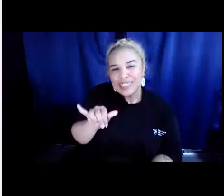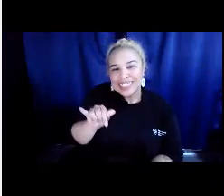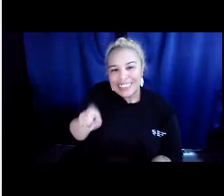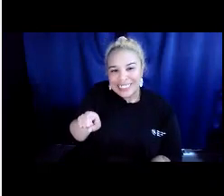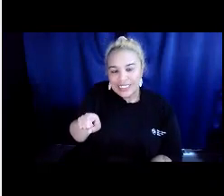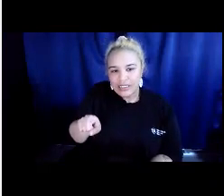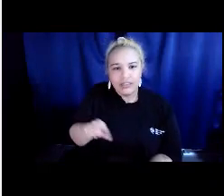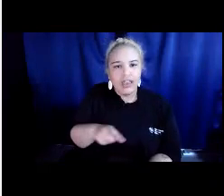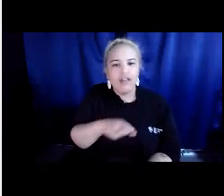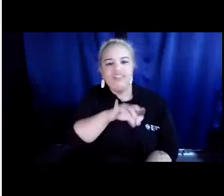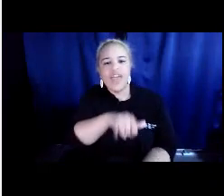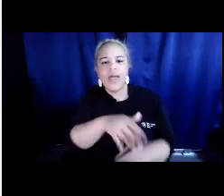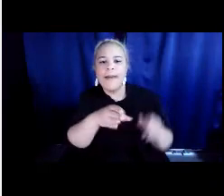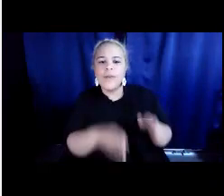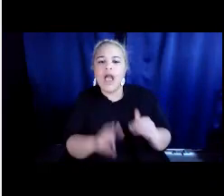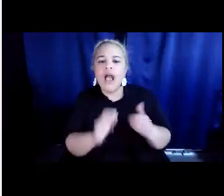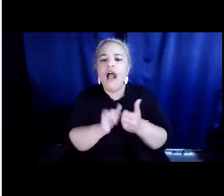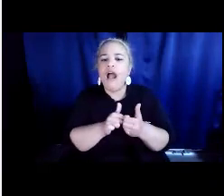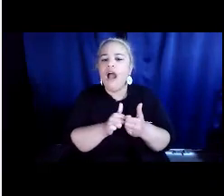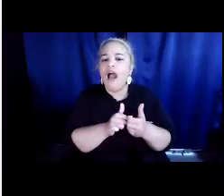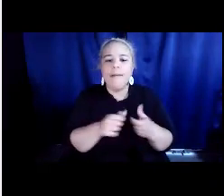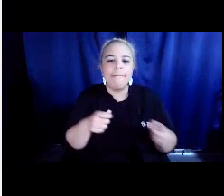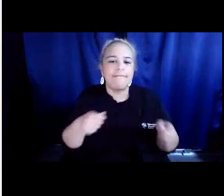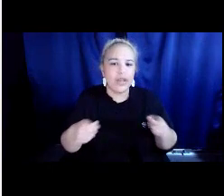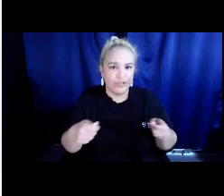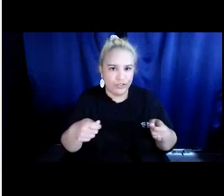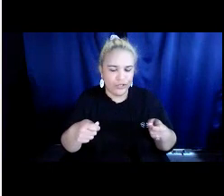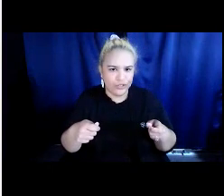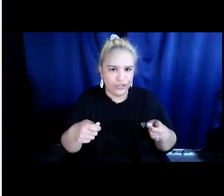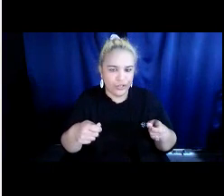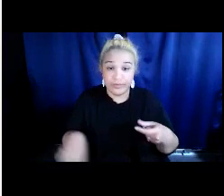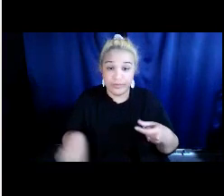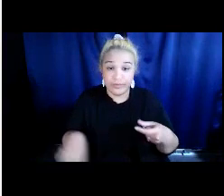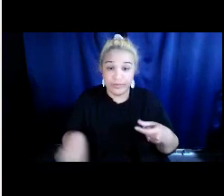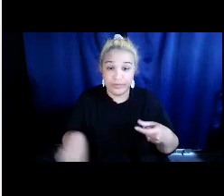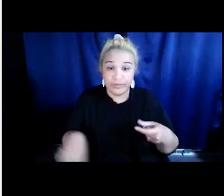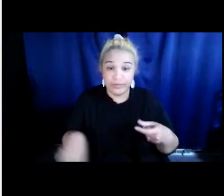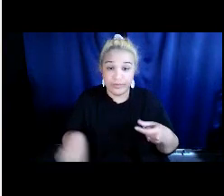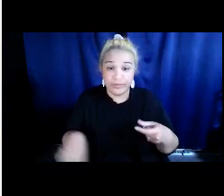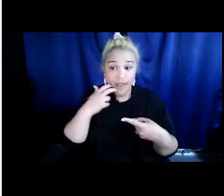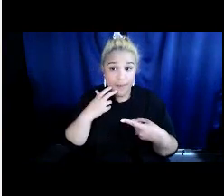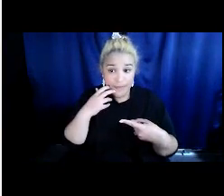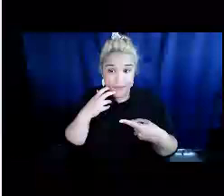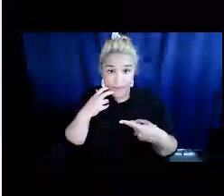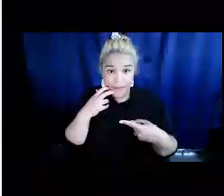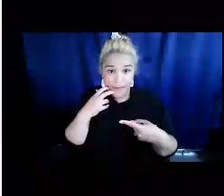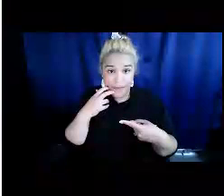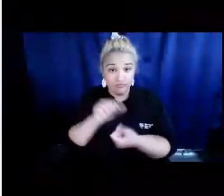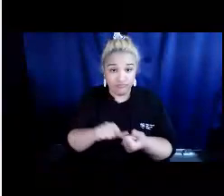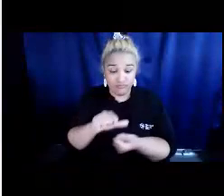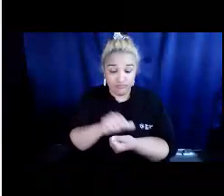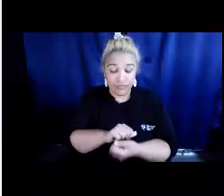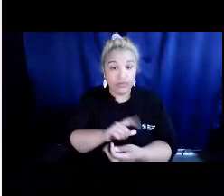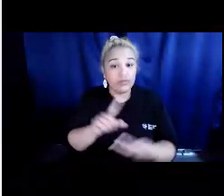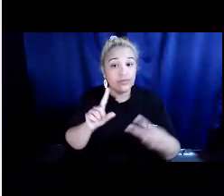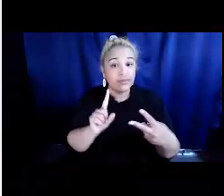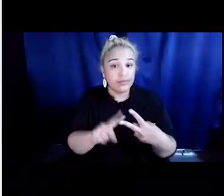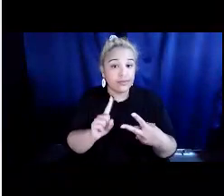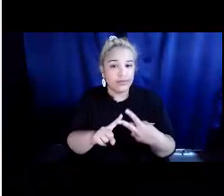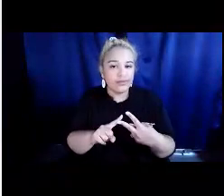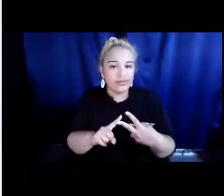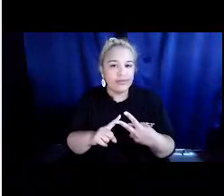Please participate by selecting one of the poll options. A, chewing gum. B, listening to background noise or